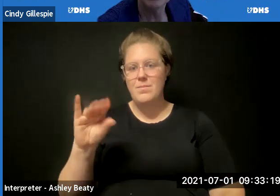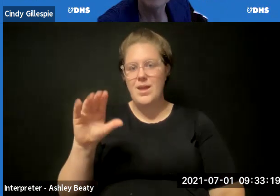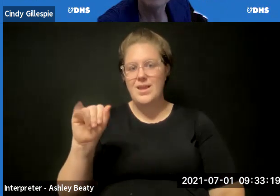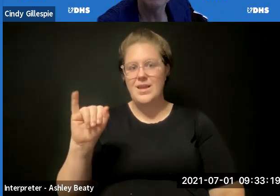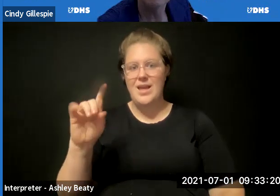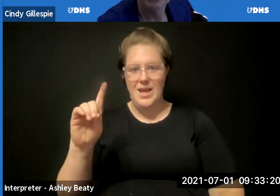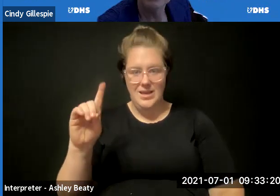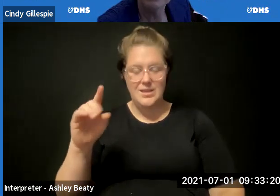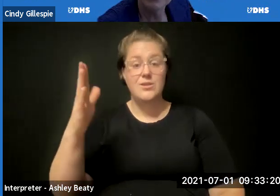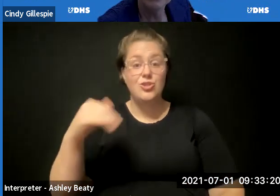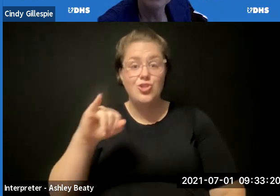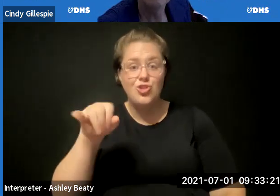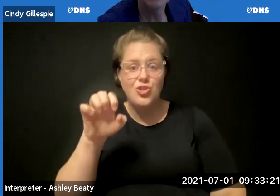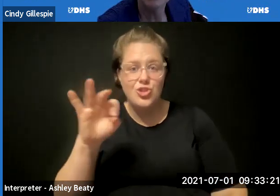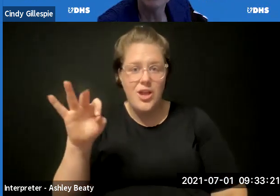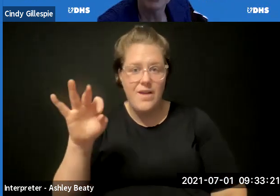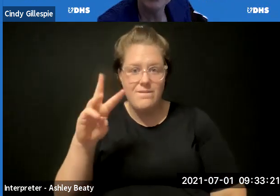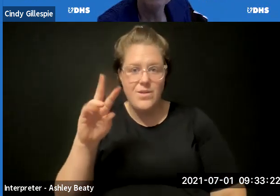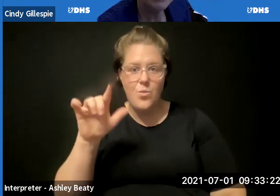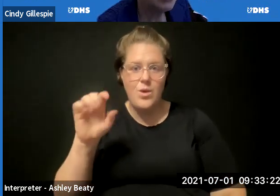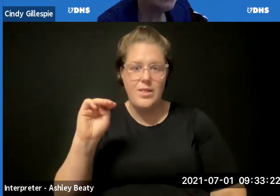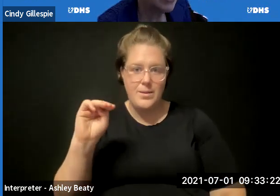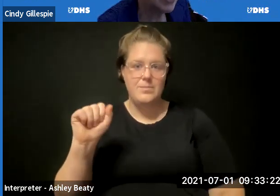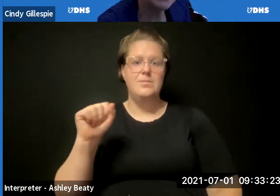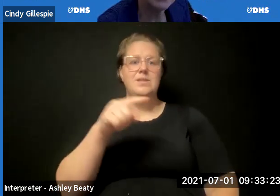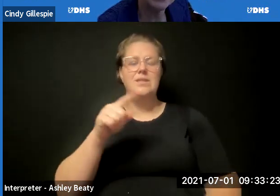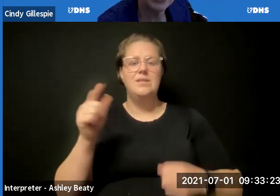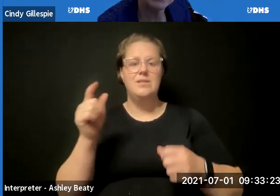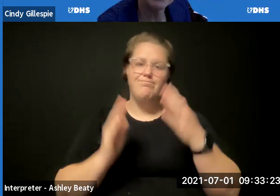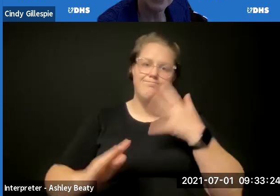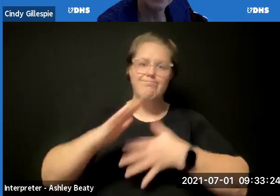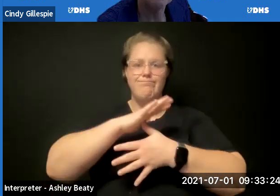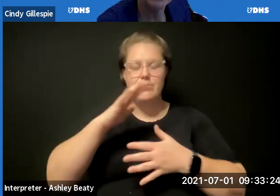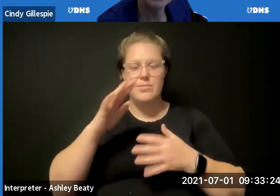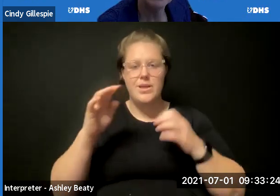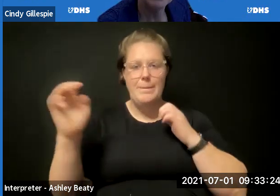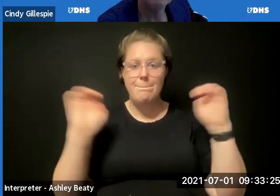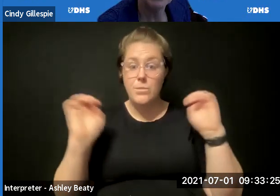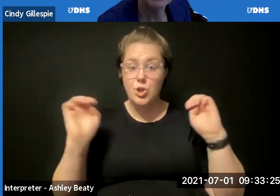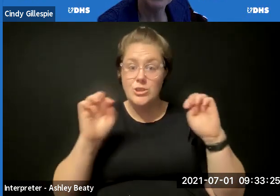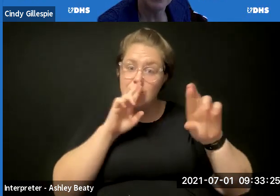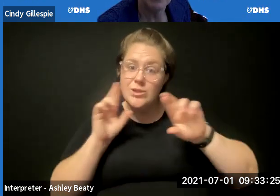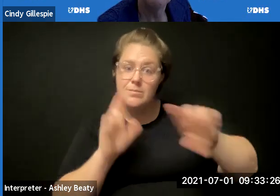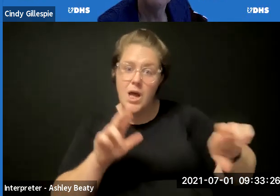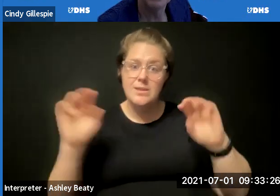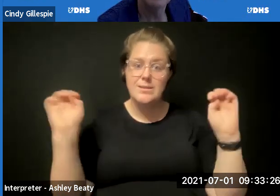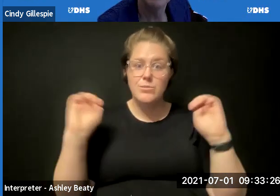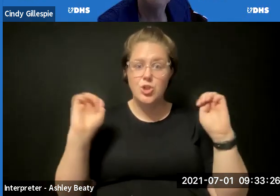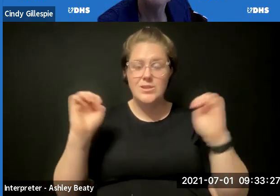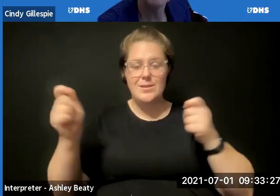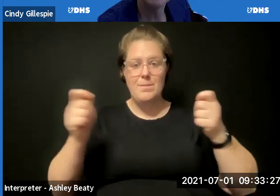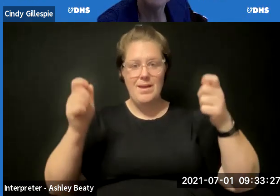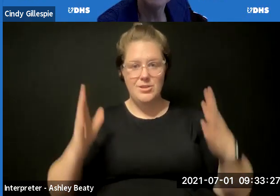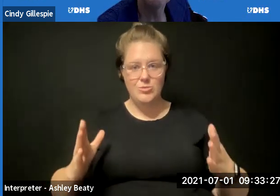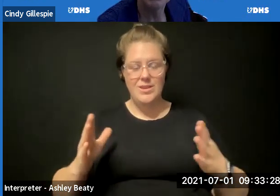of Emergency Response here and Emergency Management here at DHS, Deputy of the